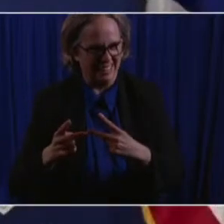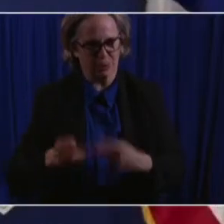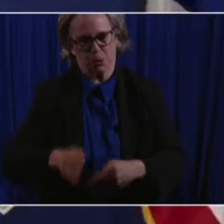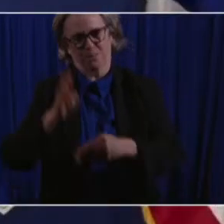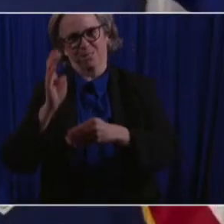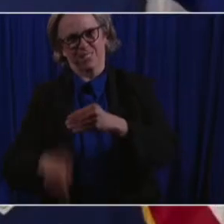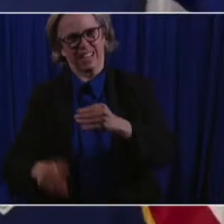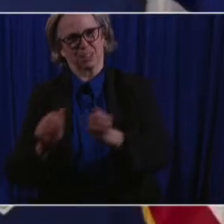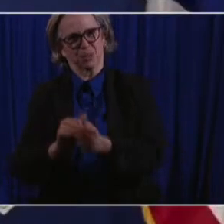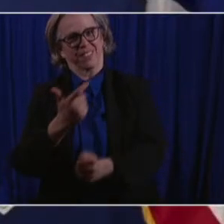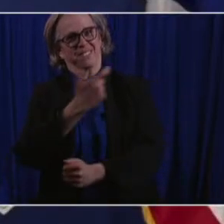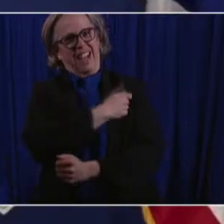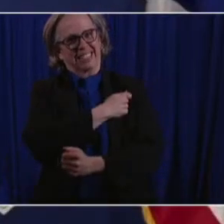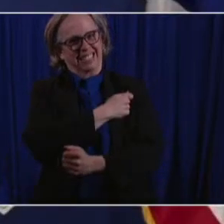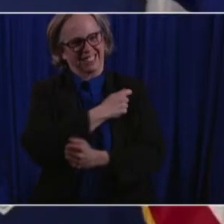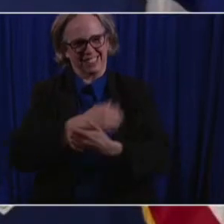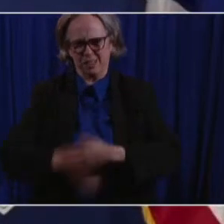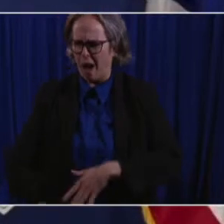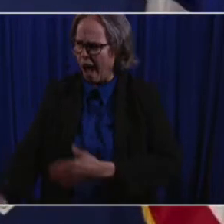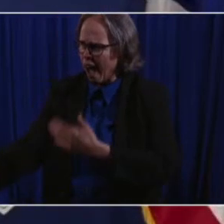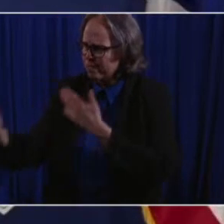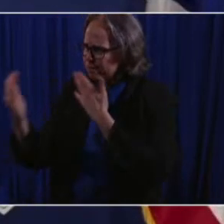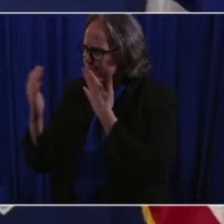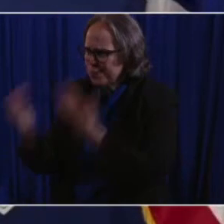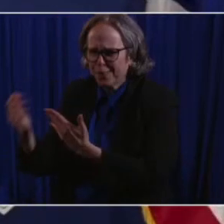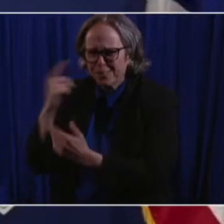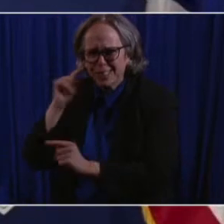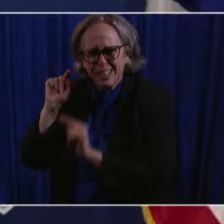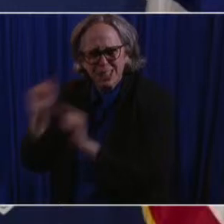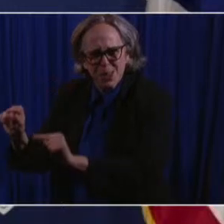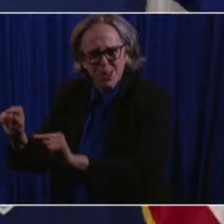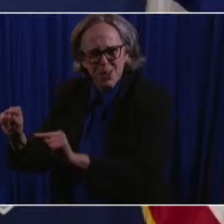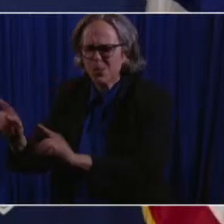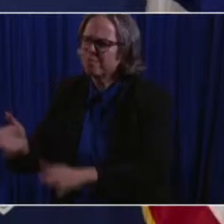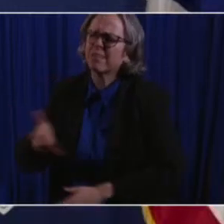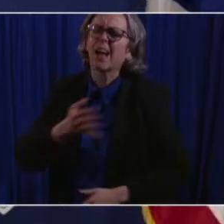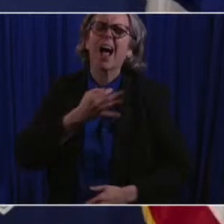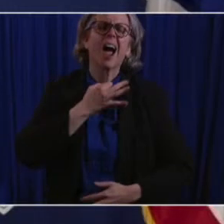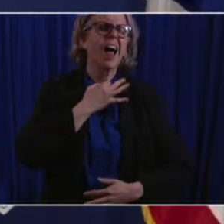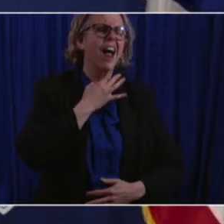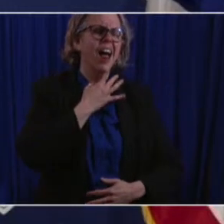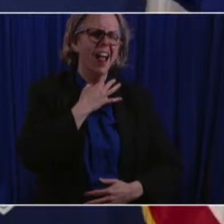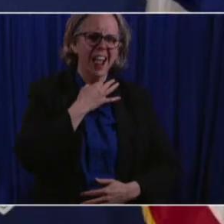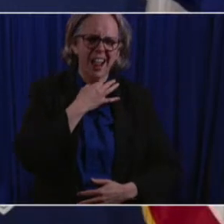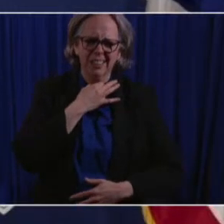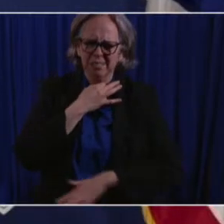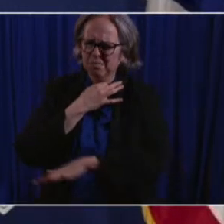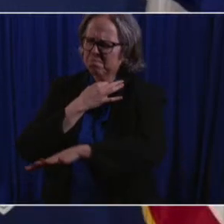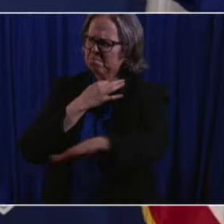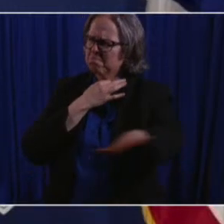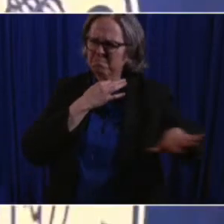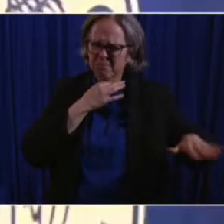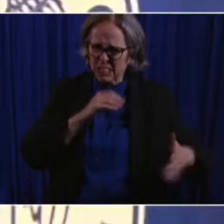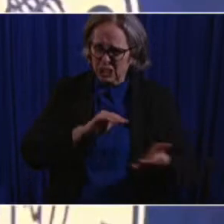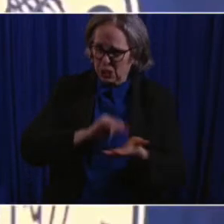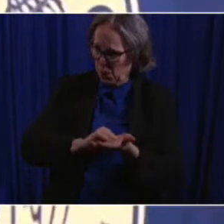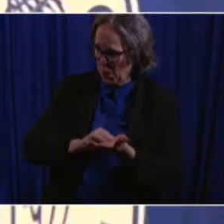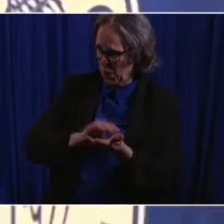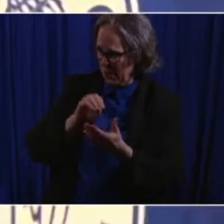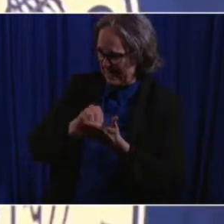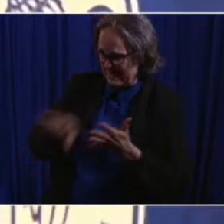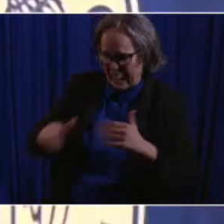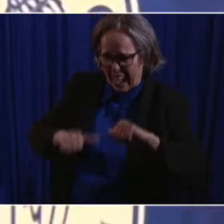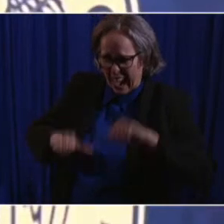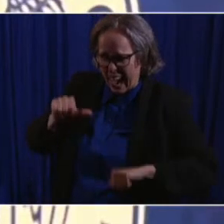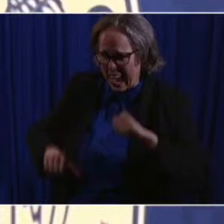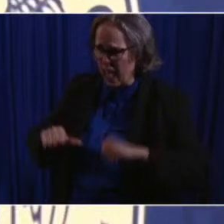What are you seeing hesitancy among students? What do most students feel? At the